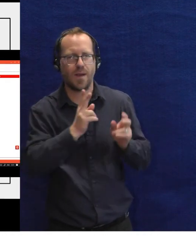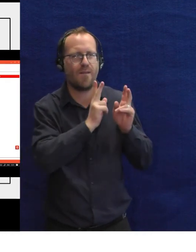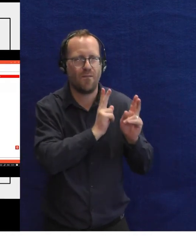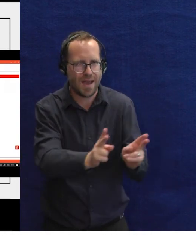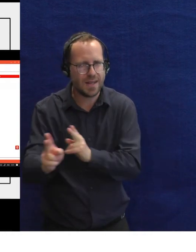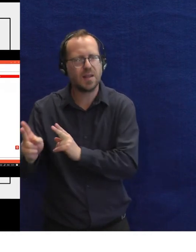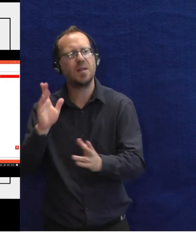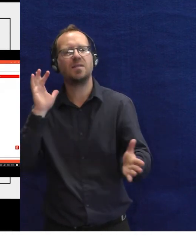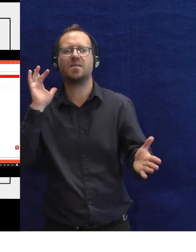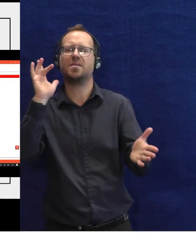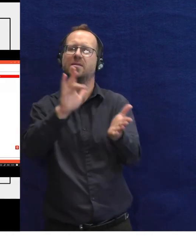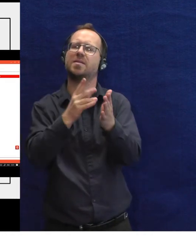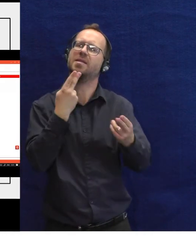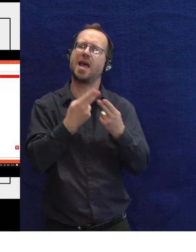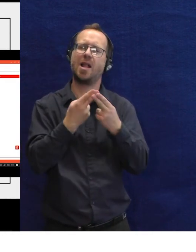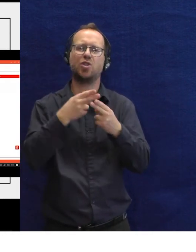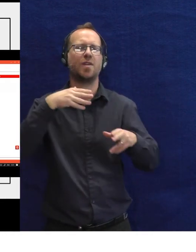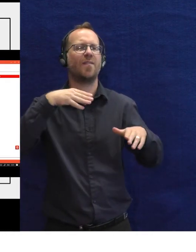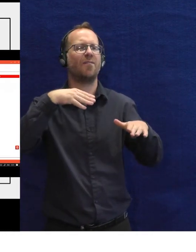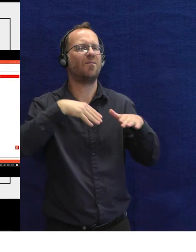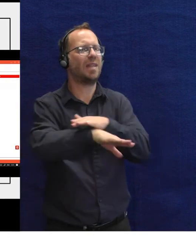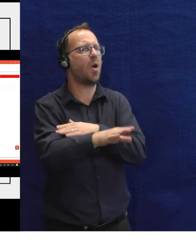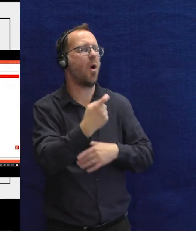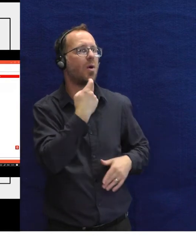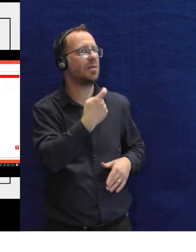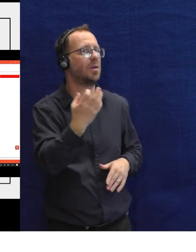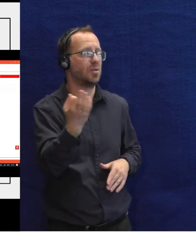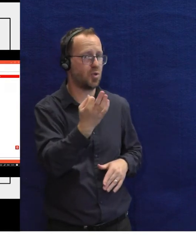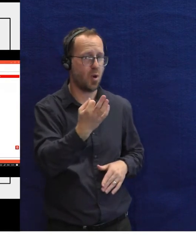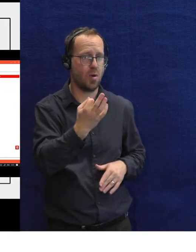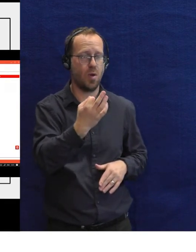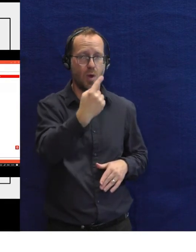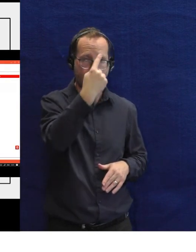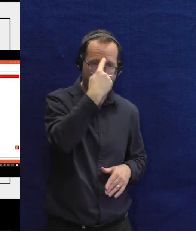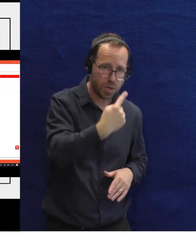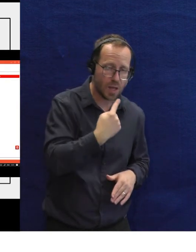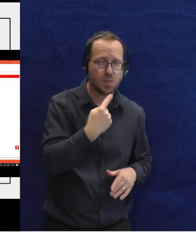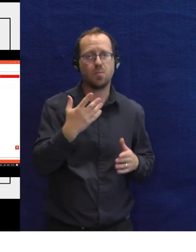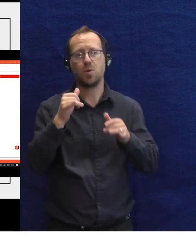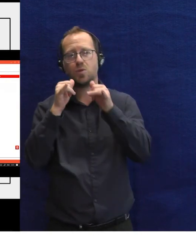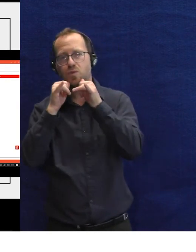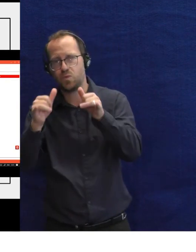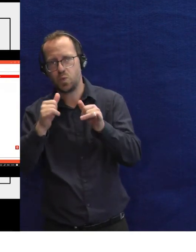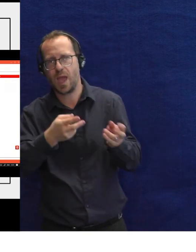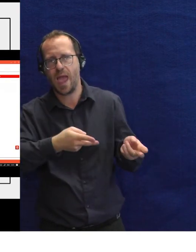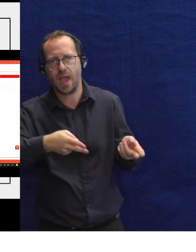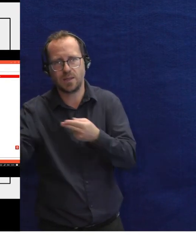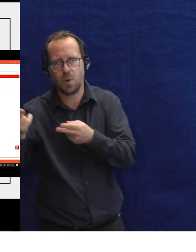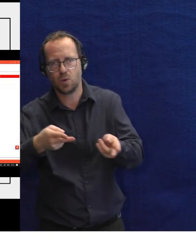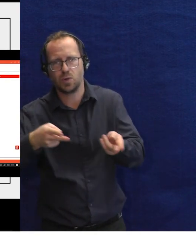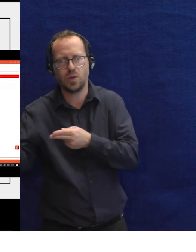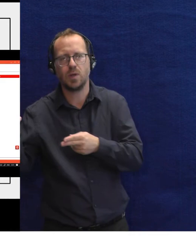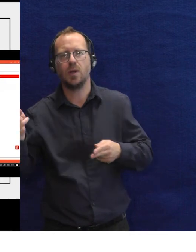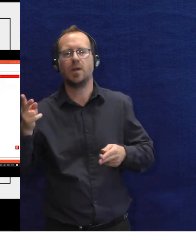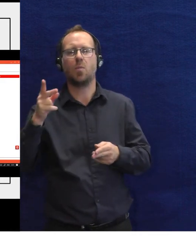which video you want to export. You can export the audio file only, and you also have the possibility